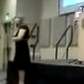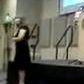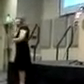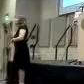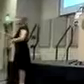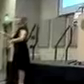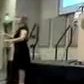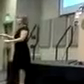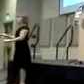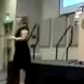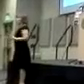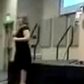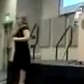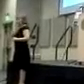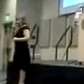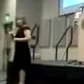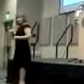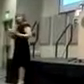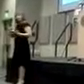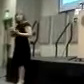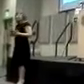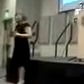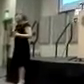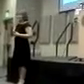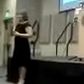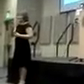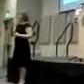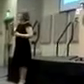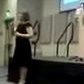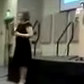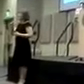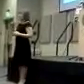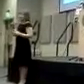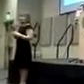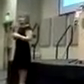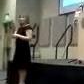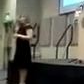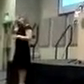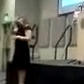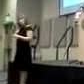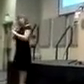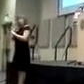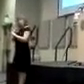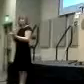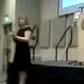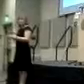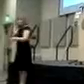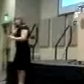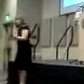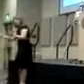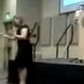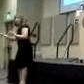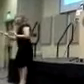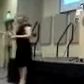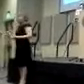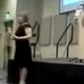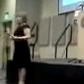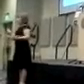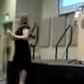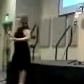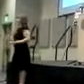And we weren't supposed to be buying municipal fire trucks with the federal government. We're doing that now.